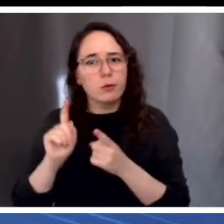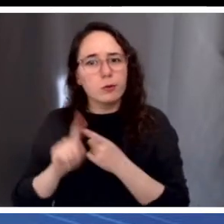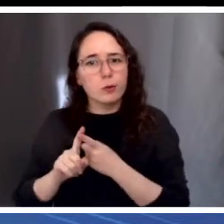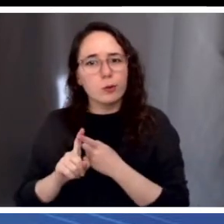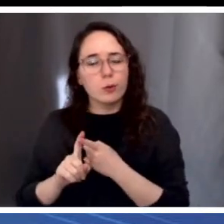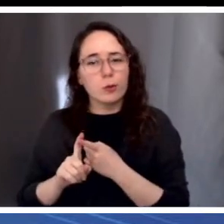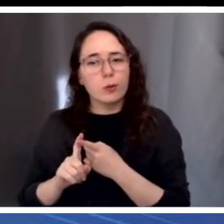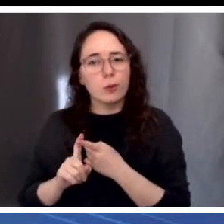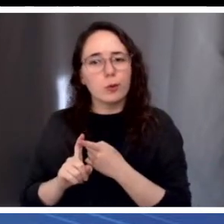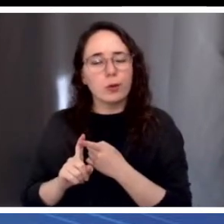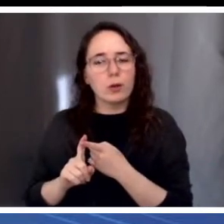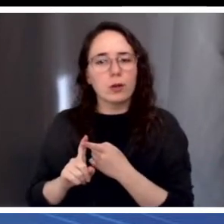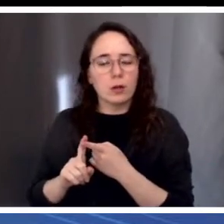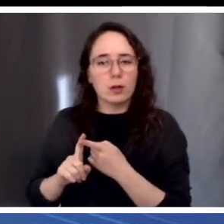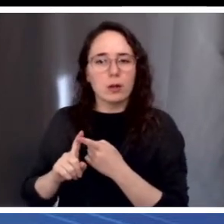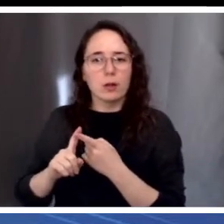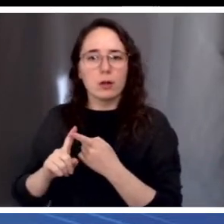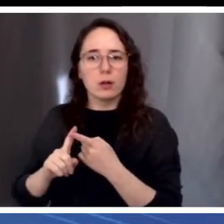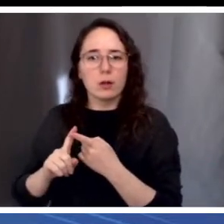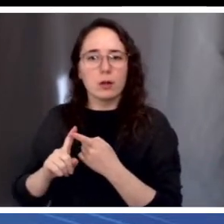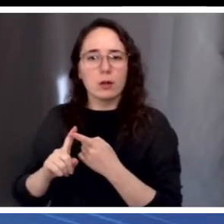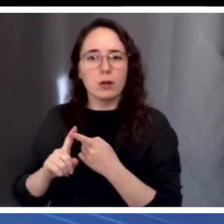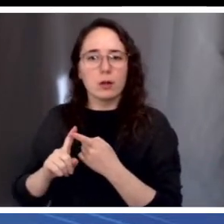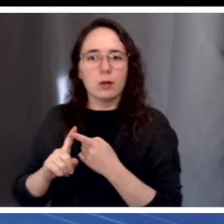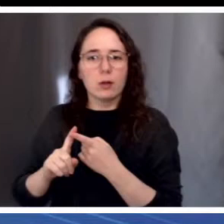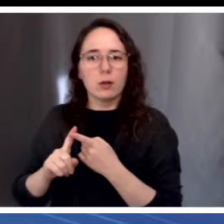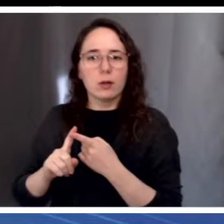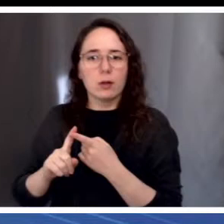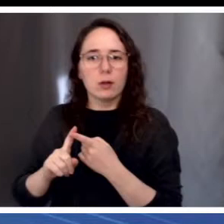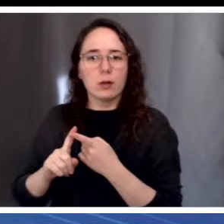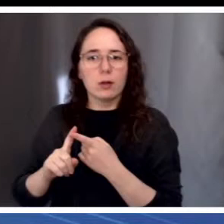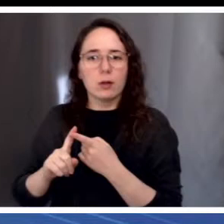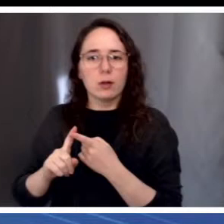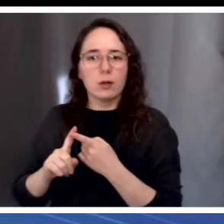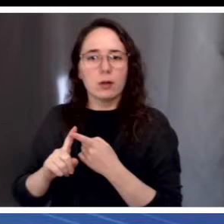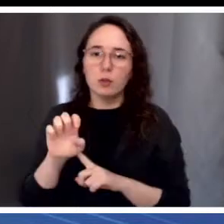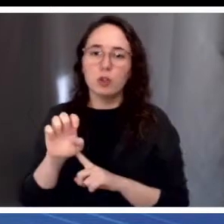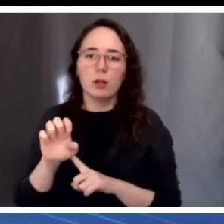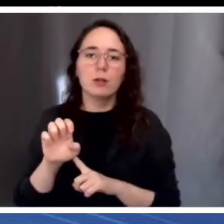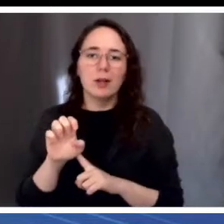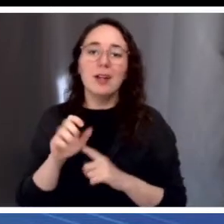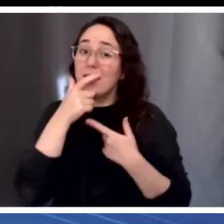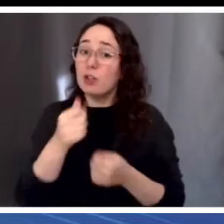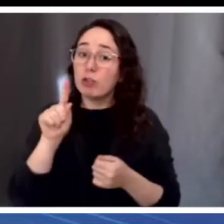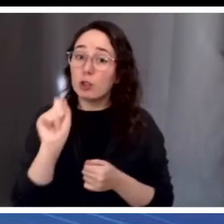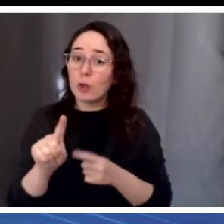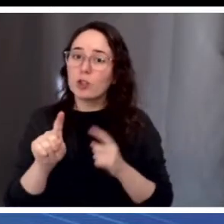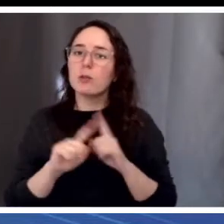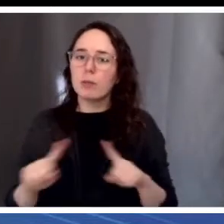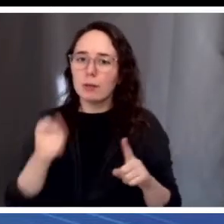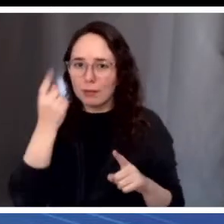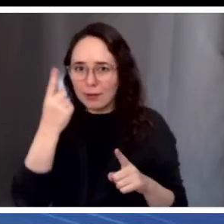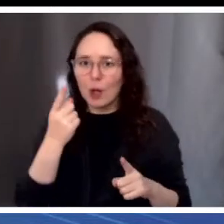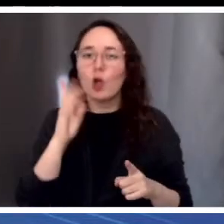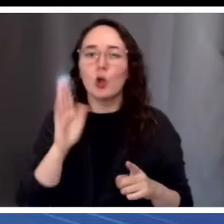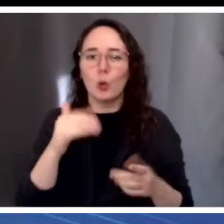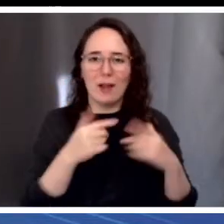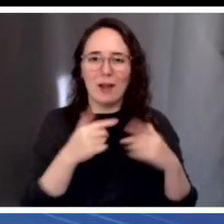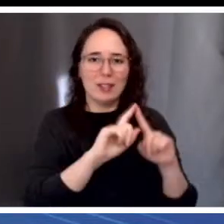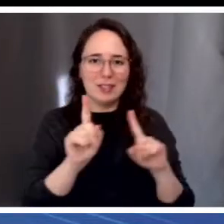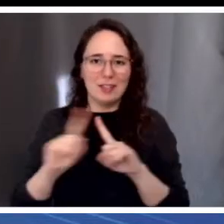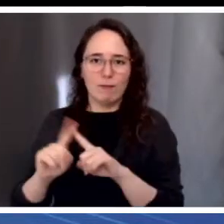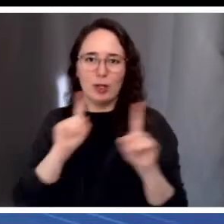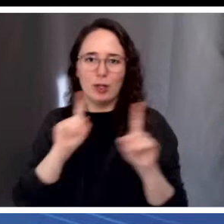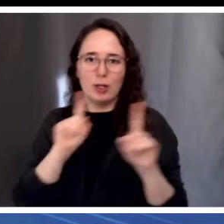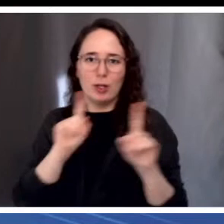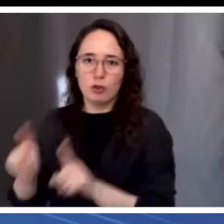So it's an interesting question and I think different people are going to answer it differently. So I'm going to answer that question in the context of which